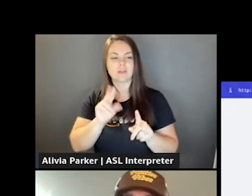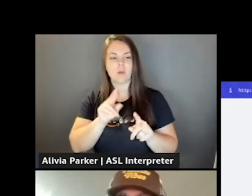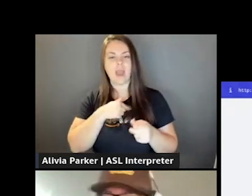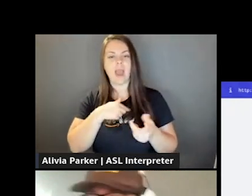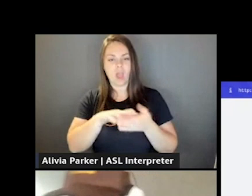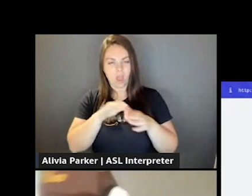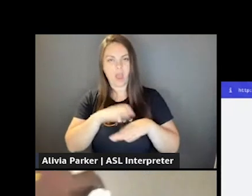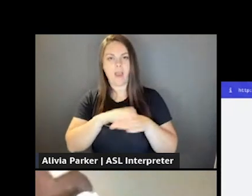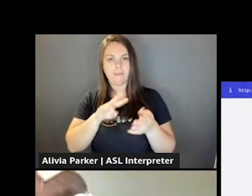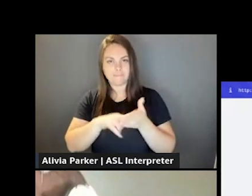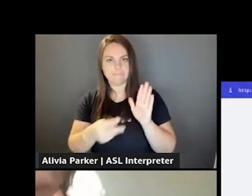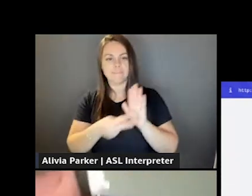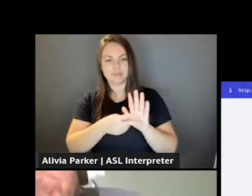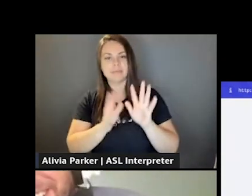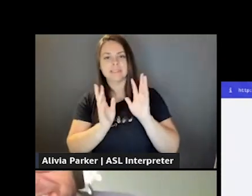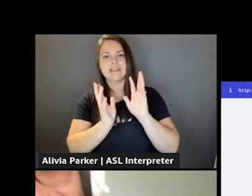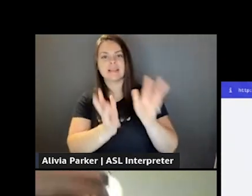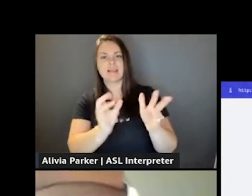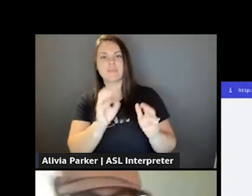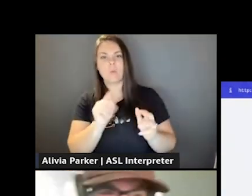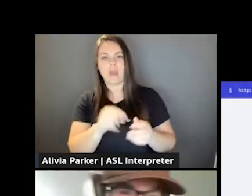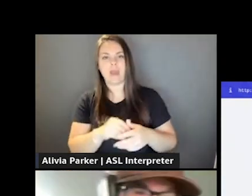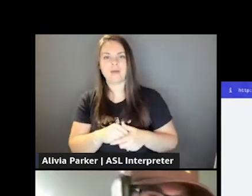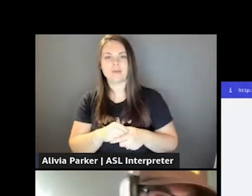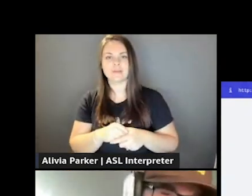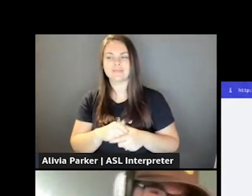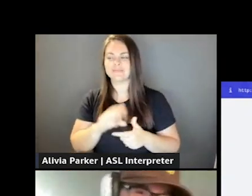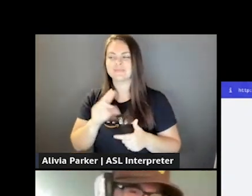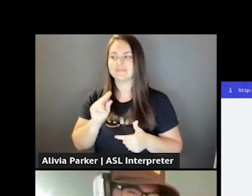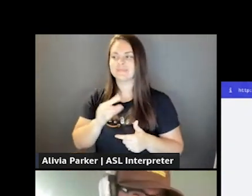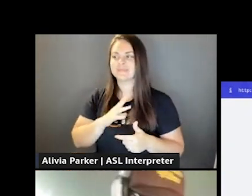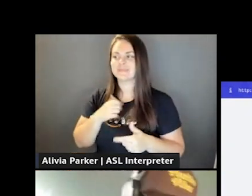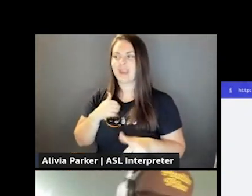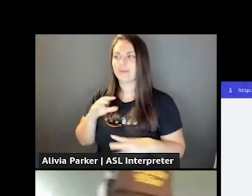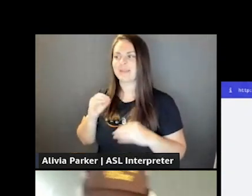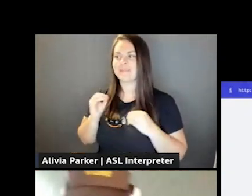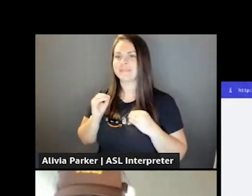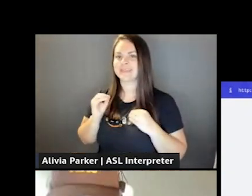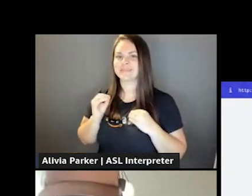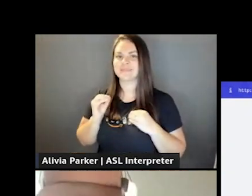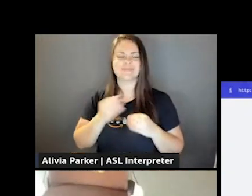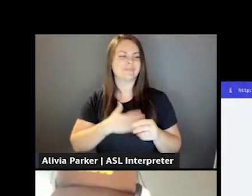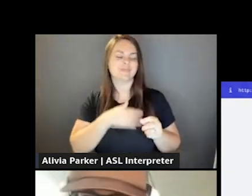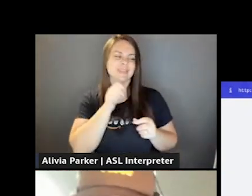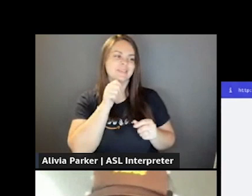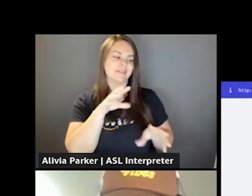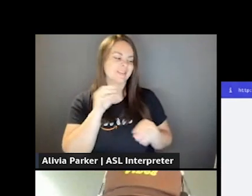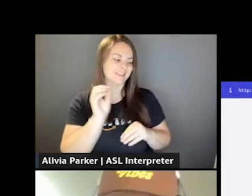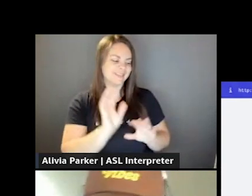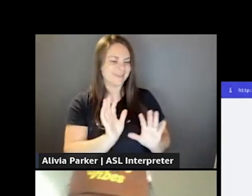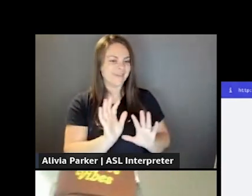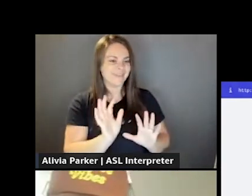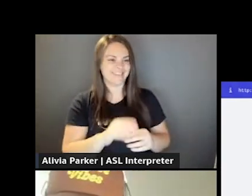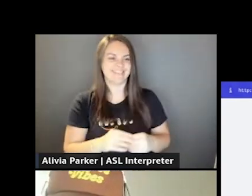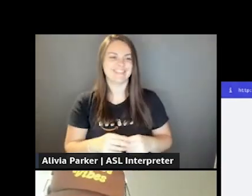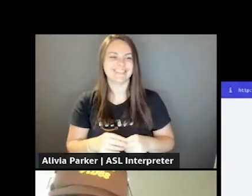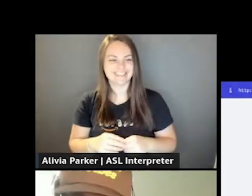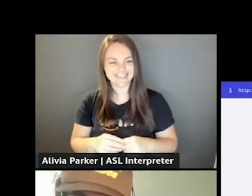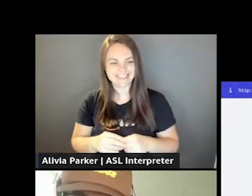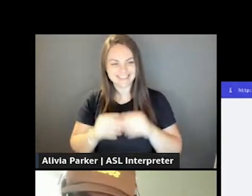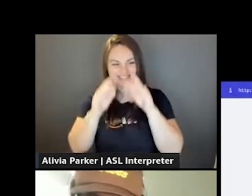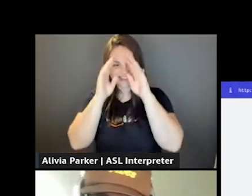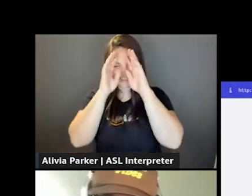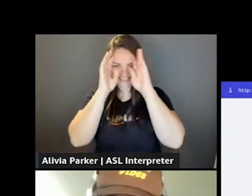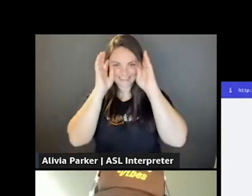That's fine. Kidding. That's fine. I understand. I'll leave. Please don't. So here we go, right? We